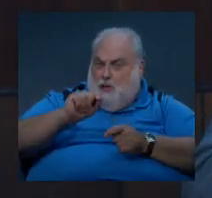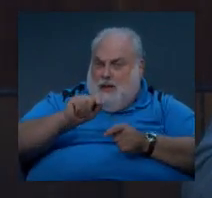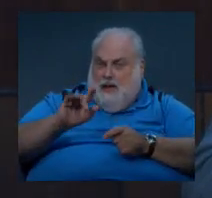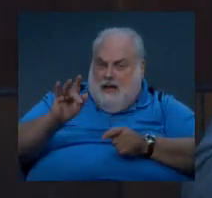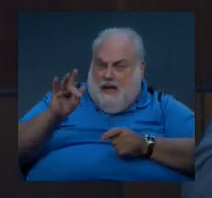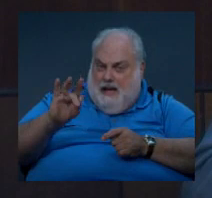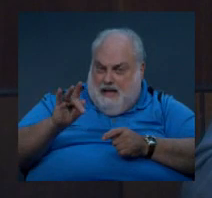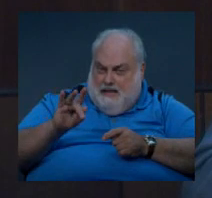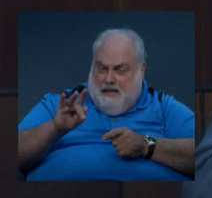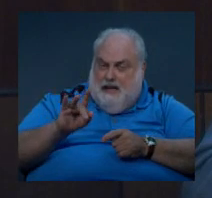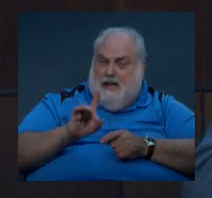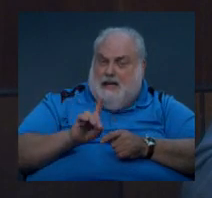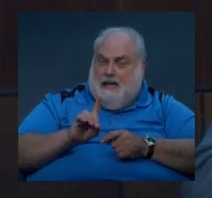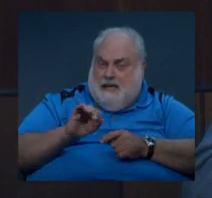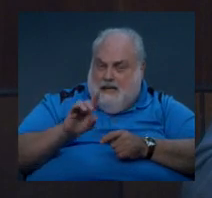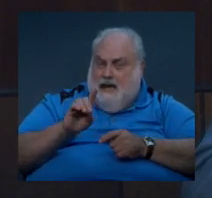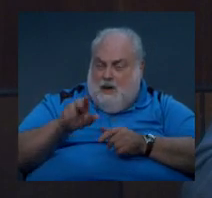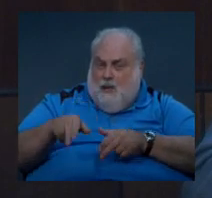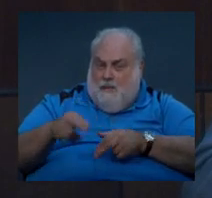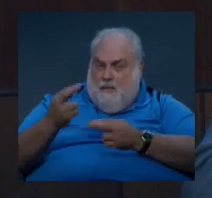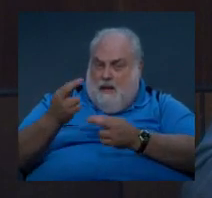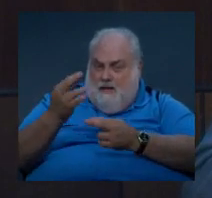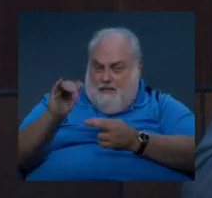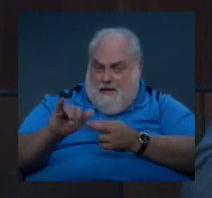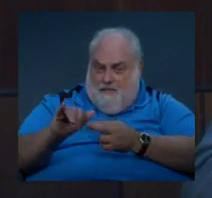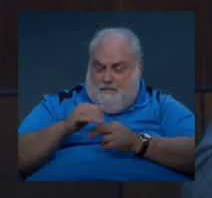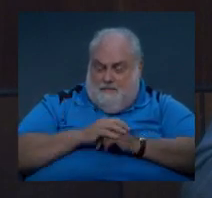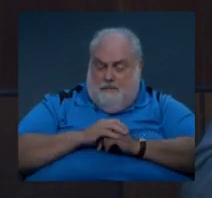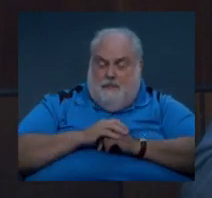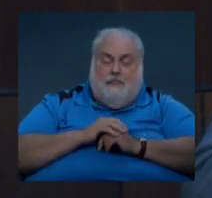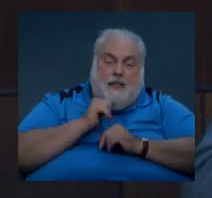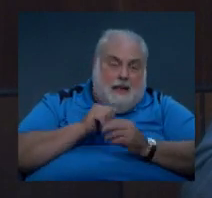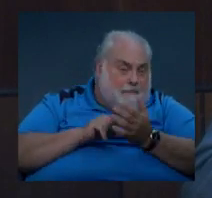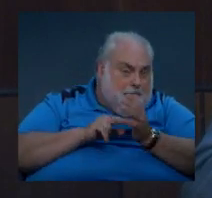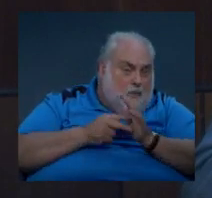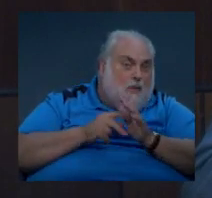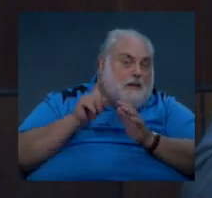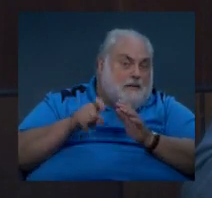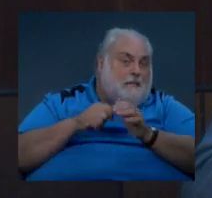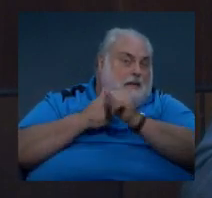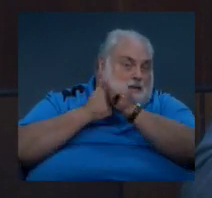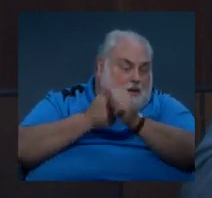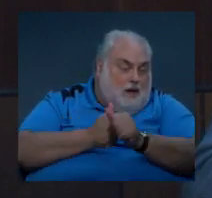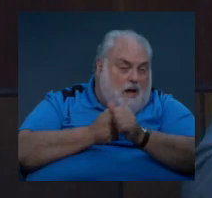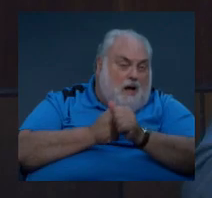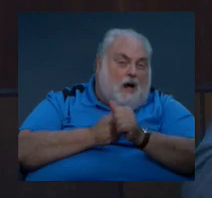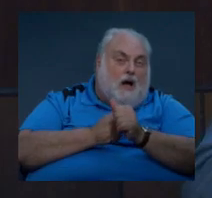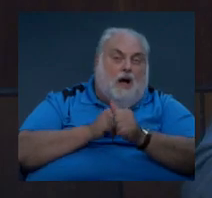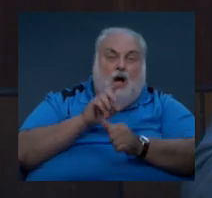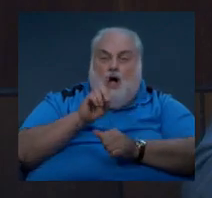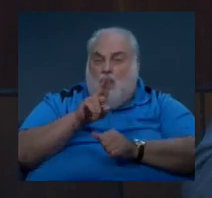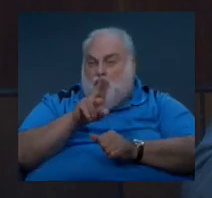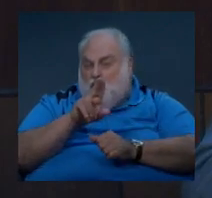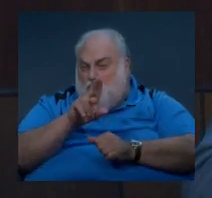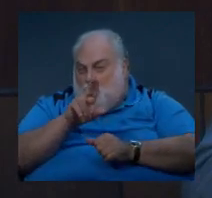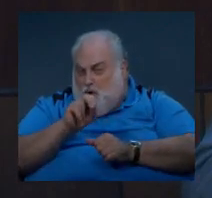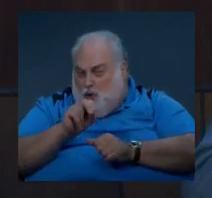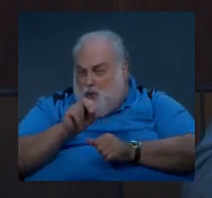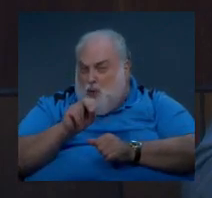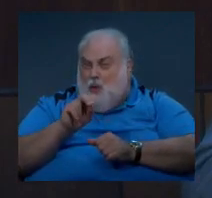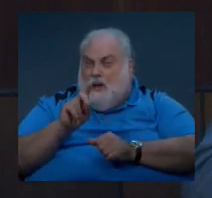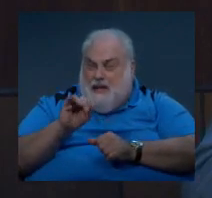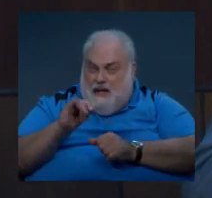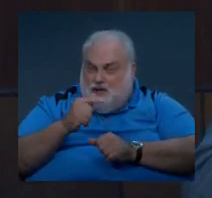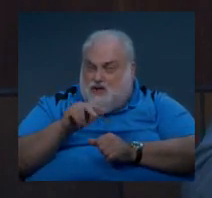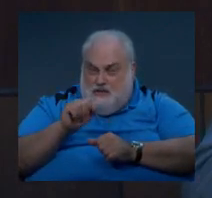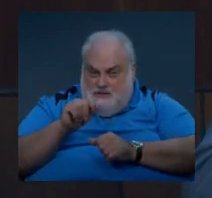2018, it did make those recommendations. That does not mean we have to still go through a due diligence phase. You never know what happens